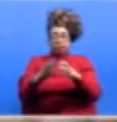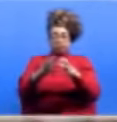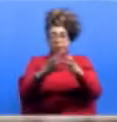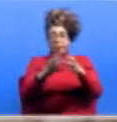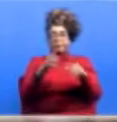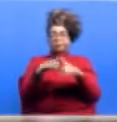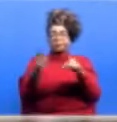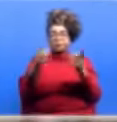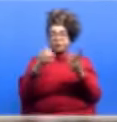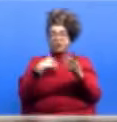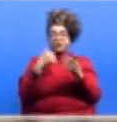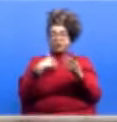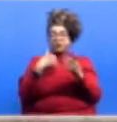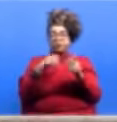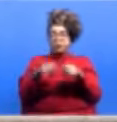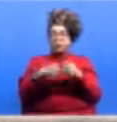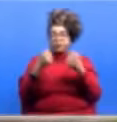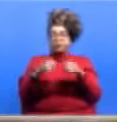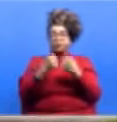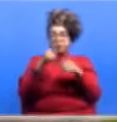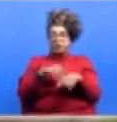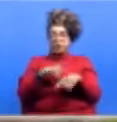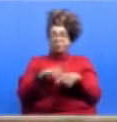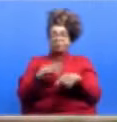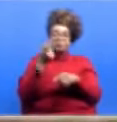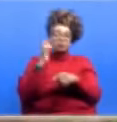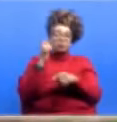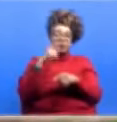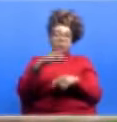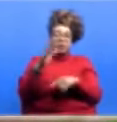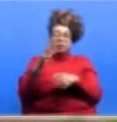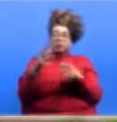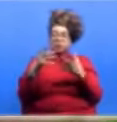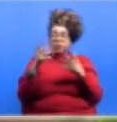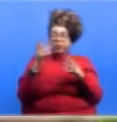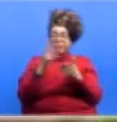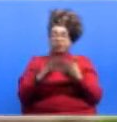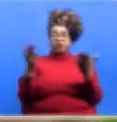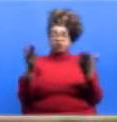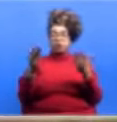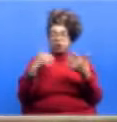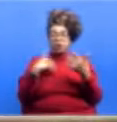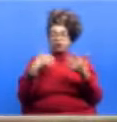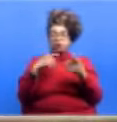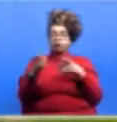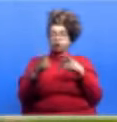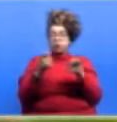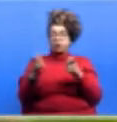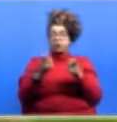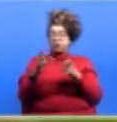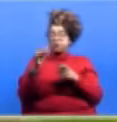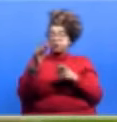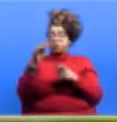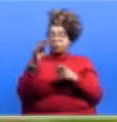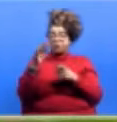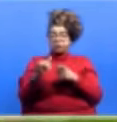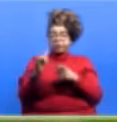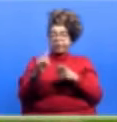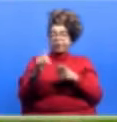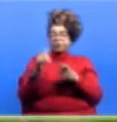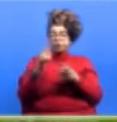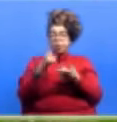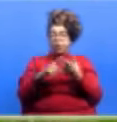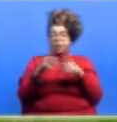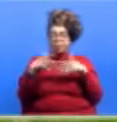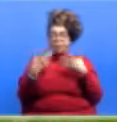more fears of destruction once the eggs hatch. They are now grappling with ways of controlling the infestation of the invasive pest, worried